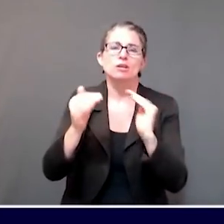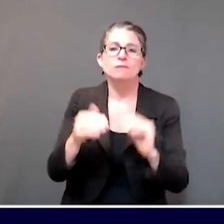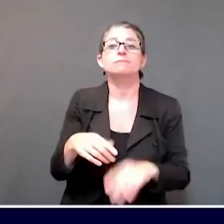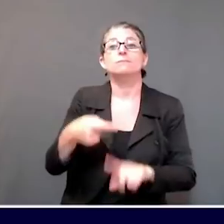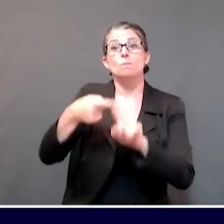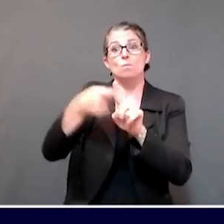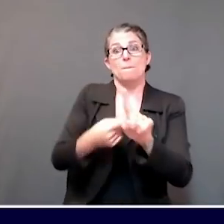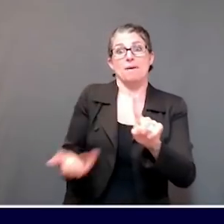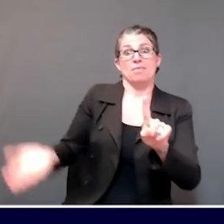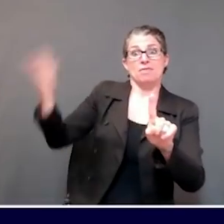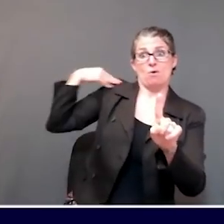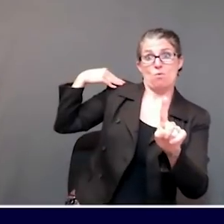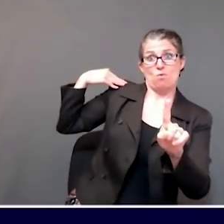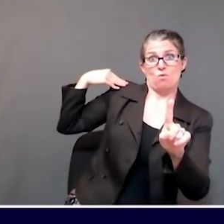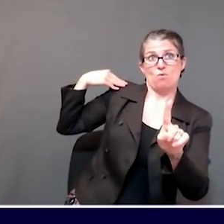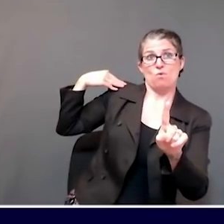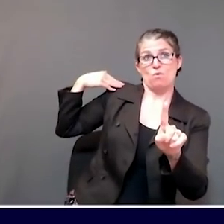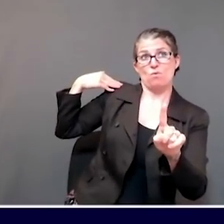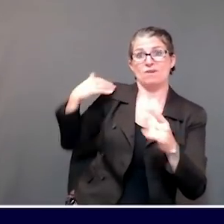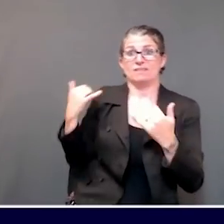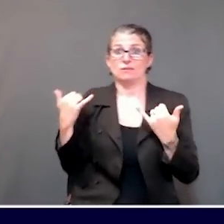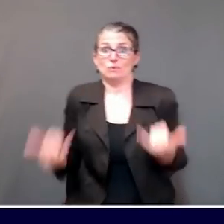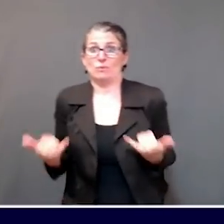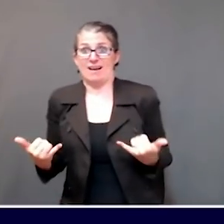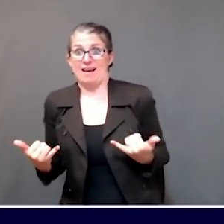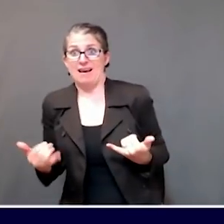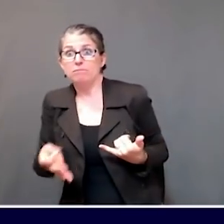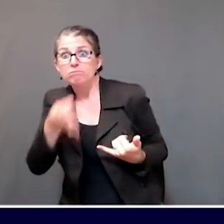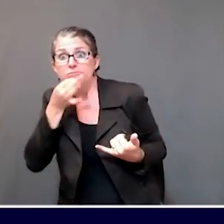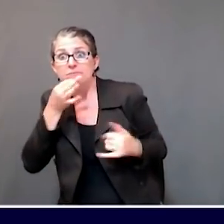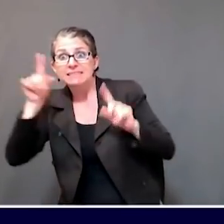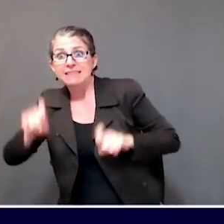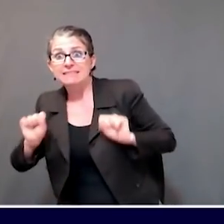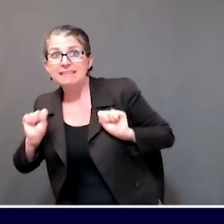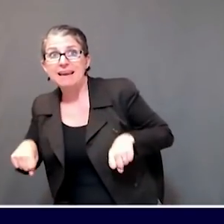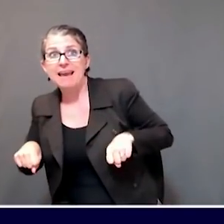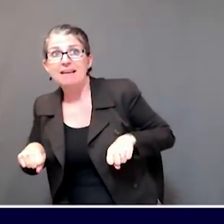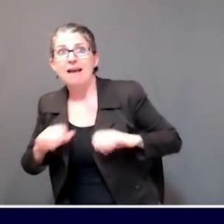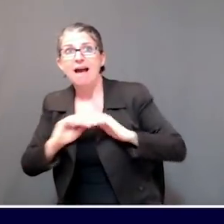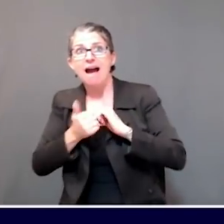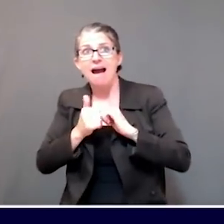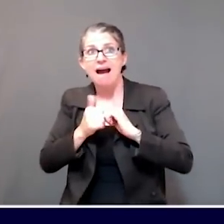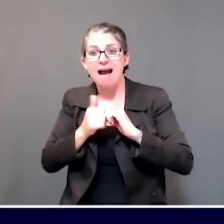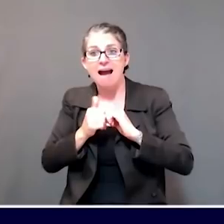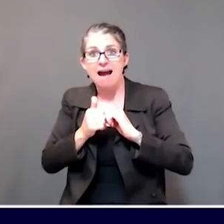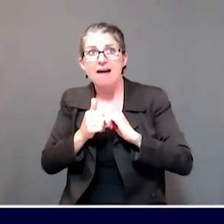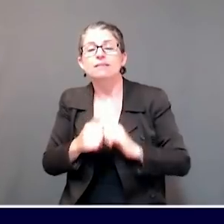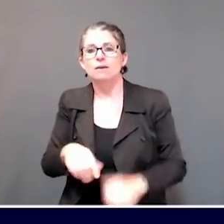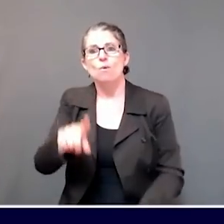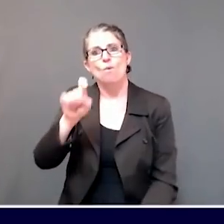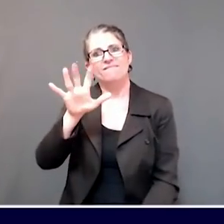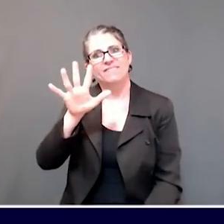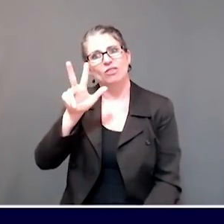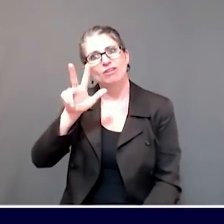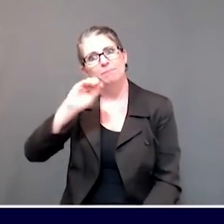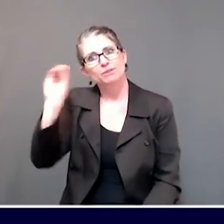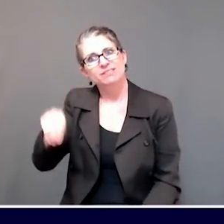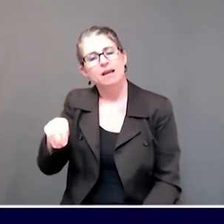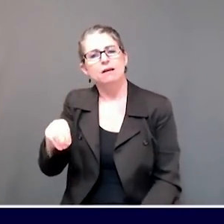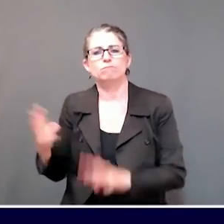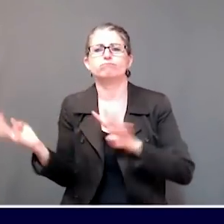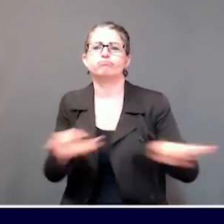the volume of tests that have been done just over the past month, if you go based on that number of tests per